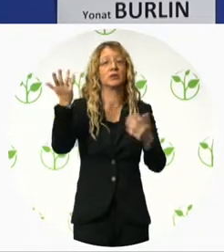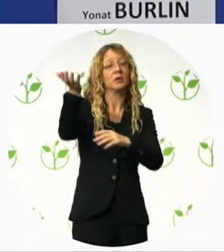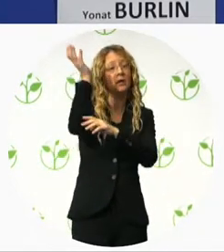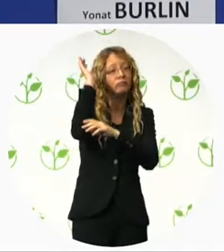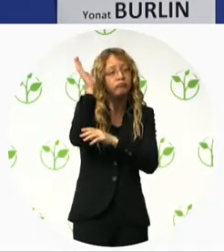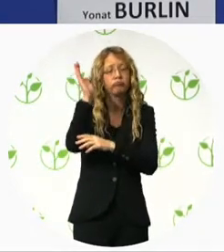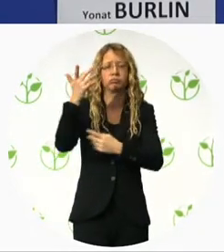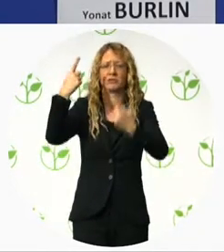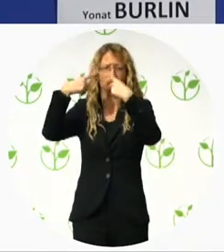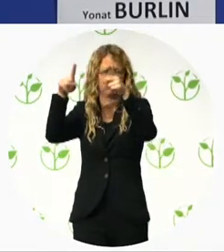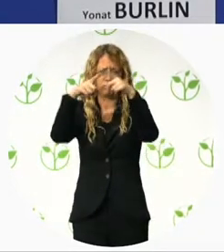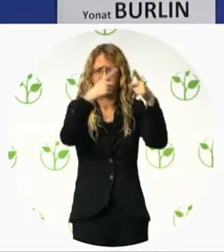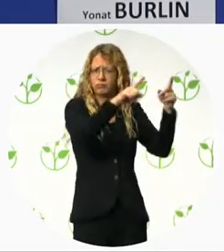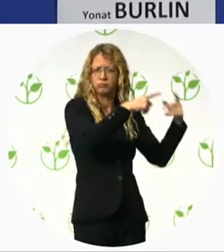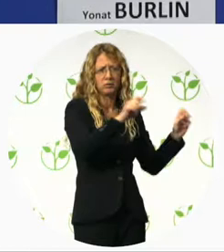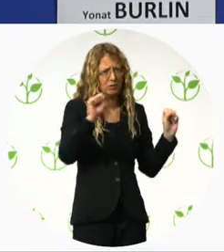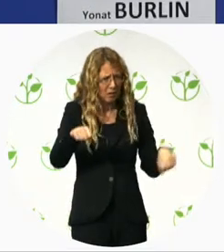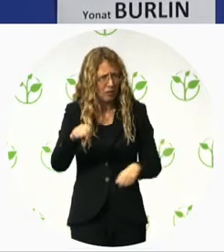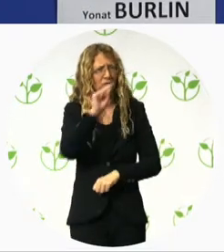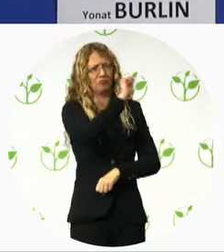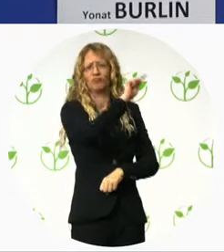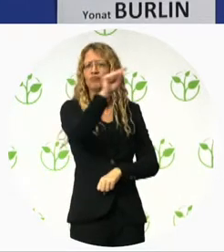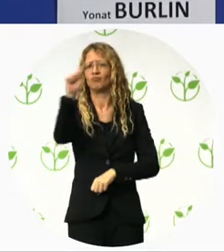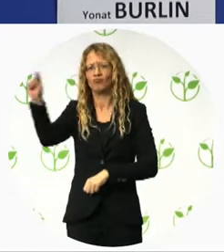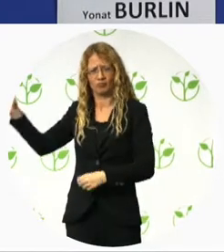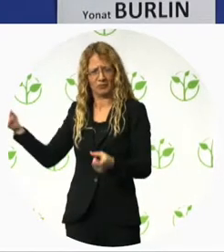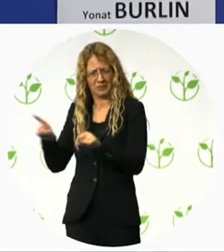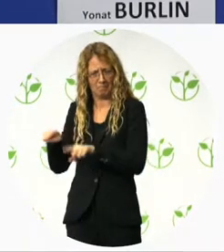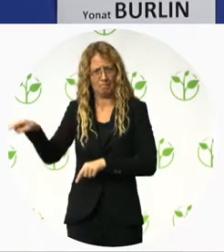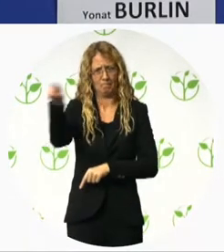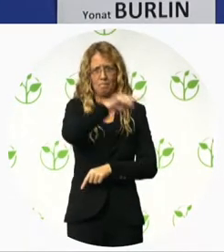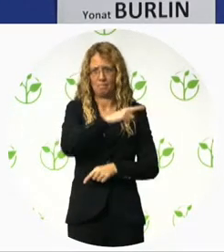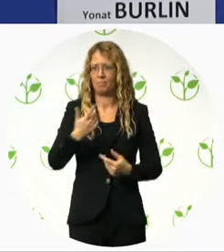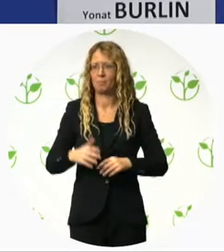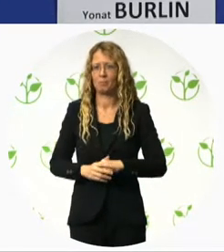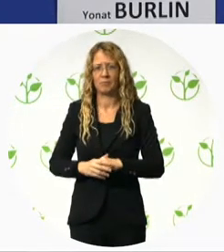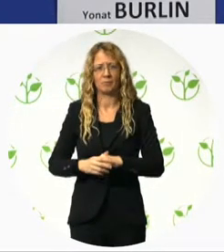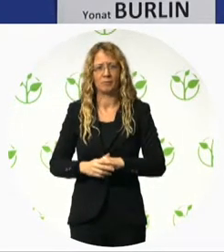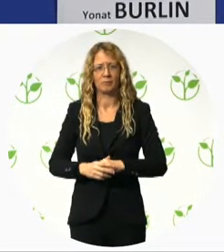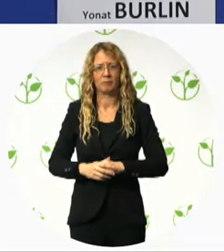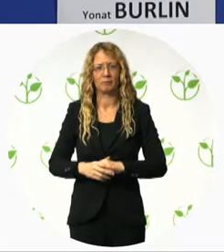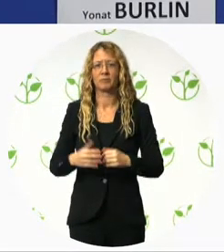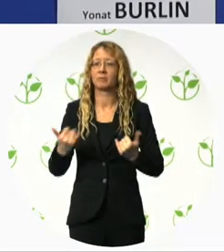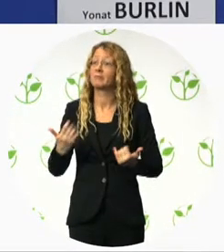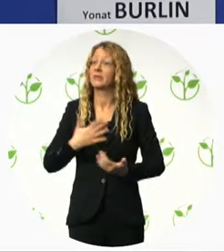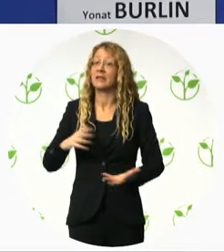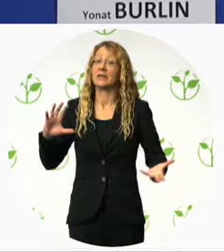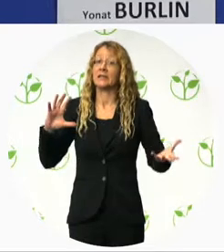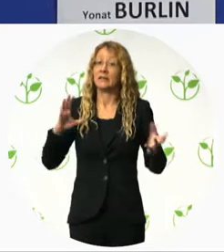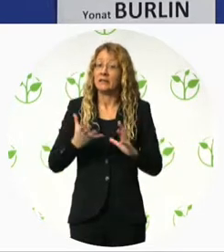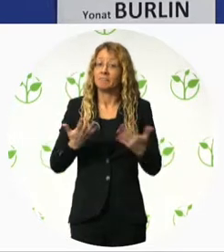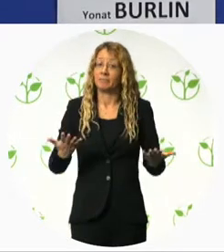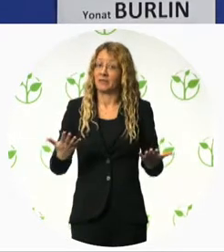well. So to summarize, we are hoping that the technology is, that now that the technology is available, it'll change the